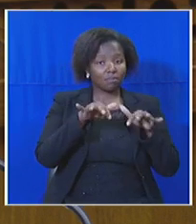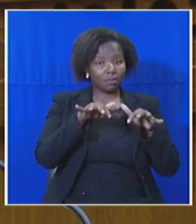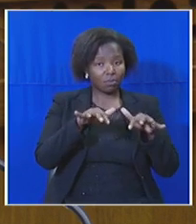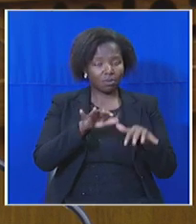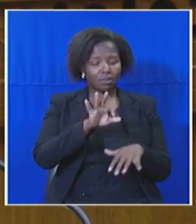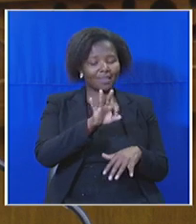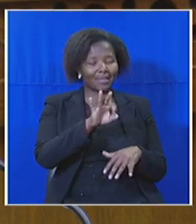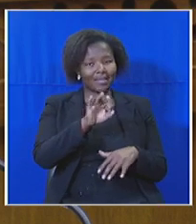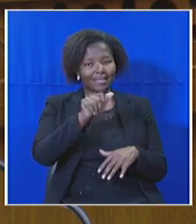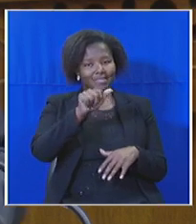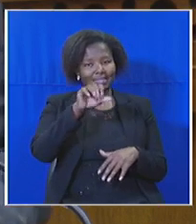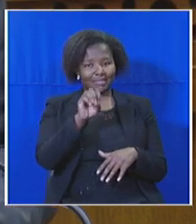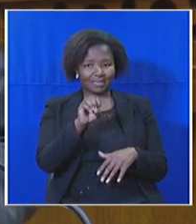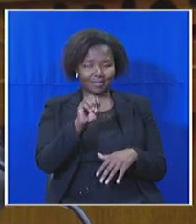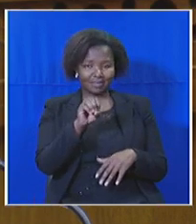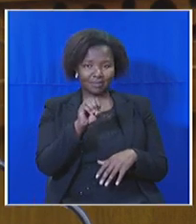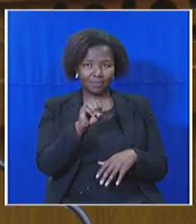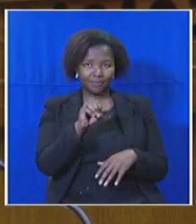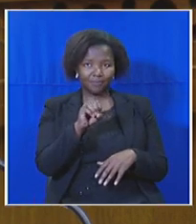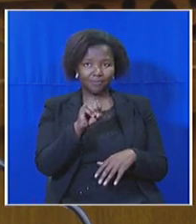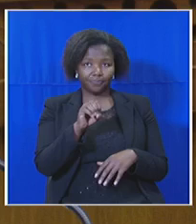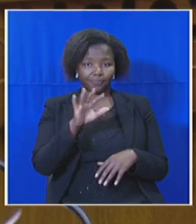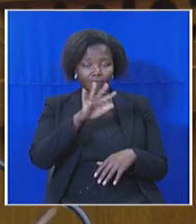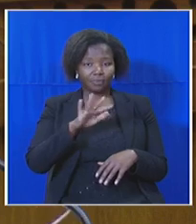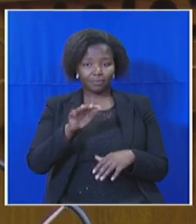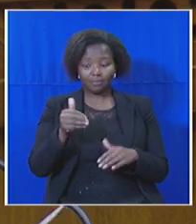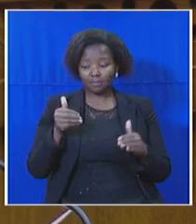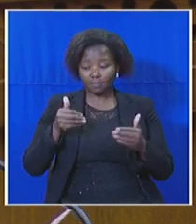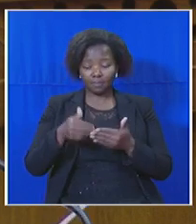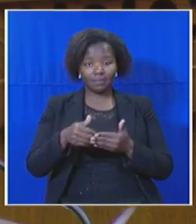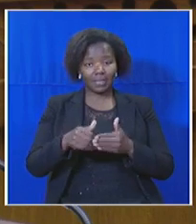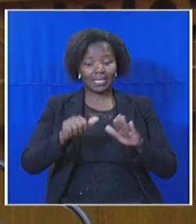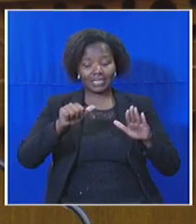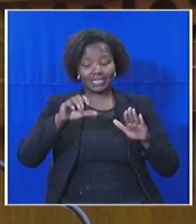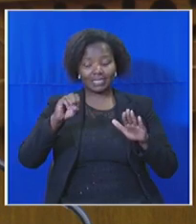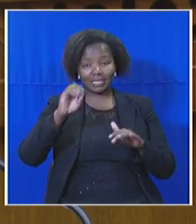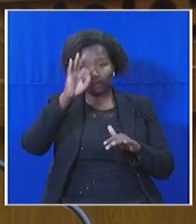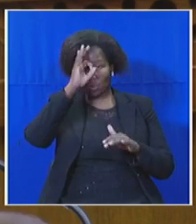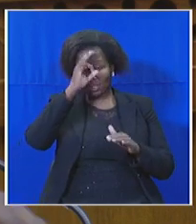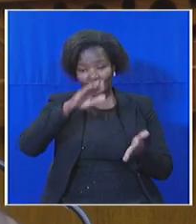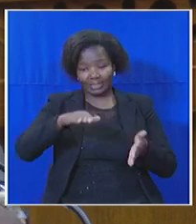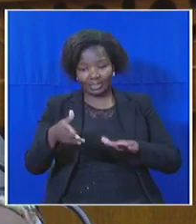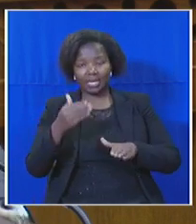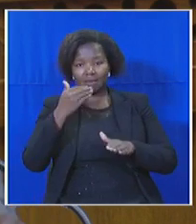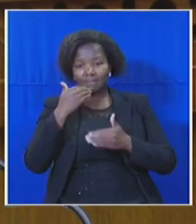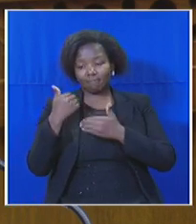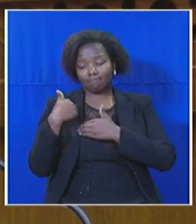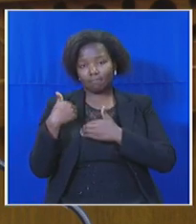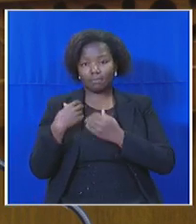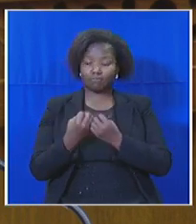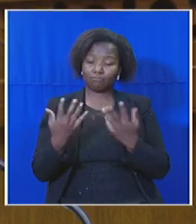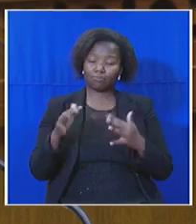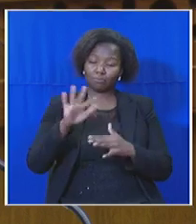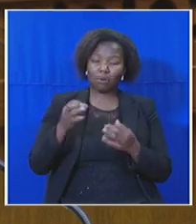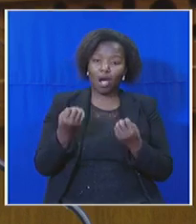360 people. The 60 members killed so far this year would have been responsible for the safety of